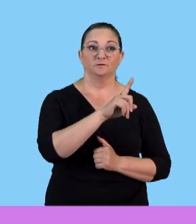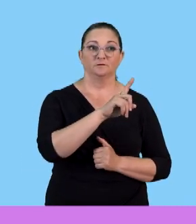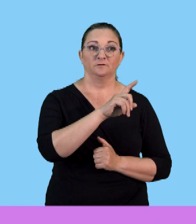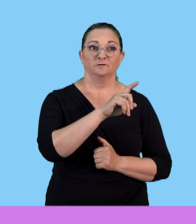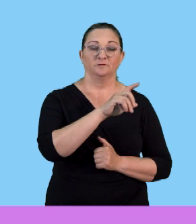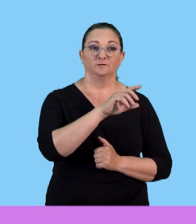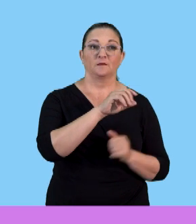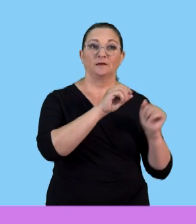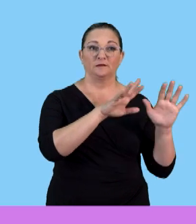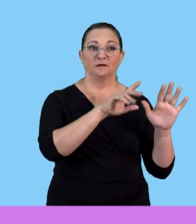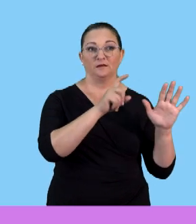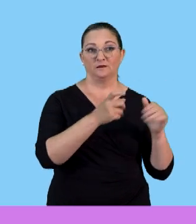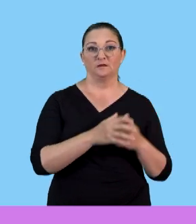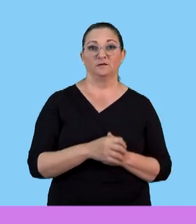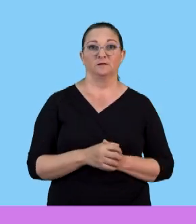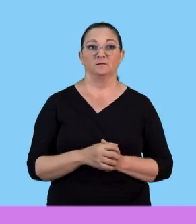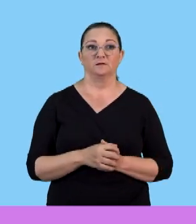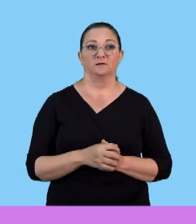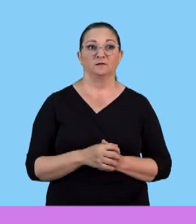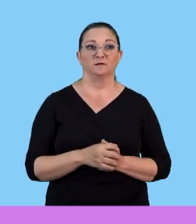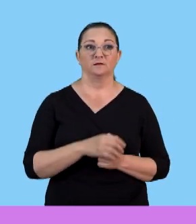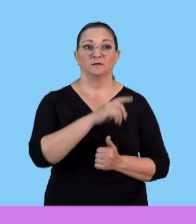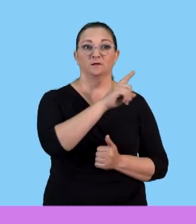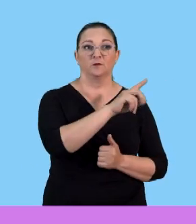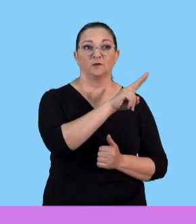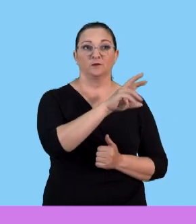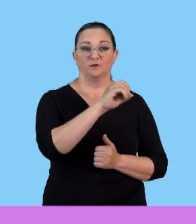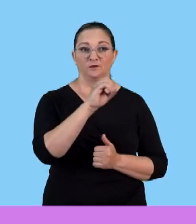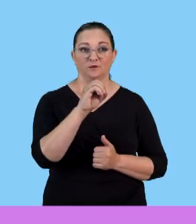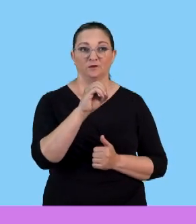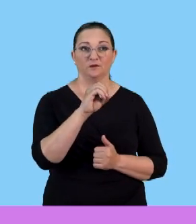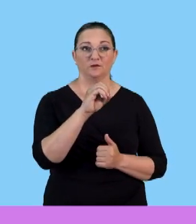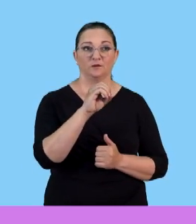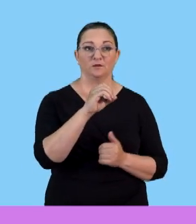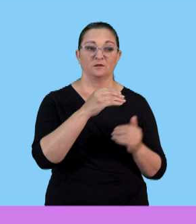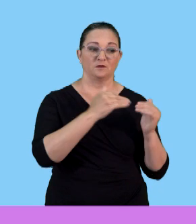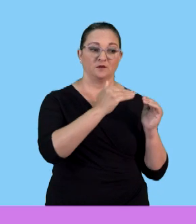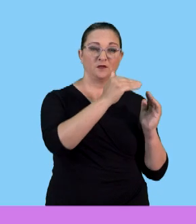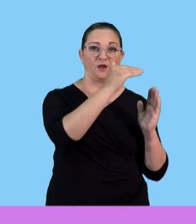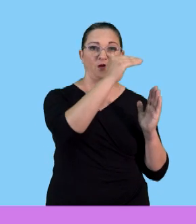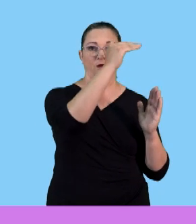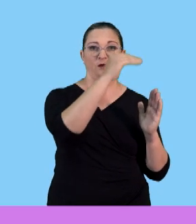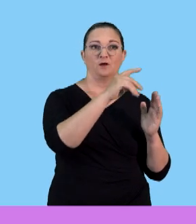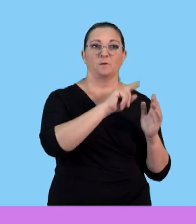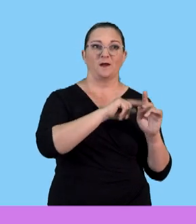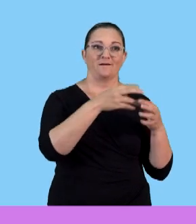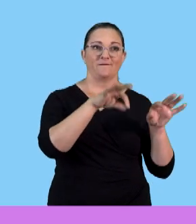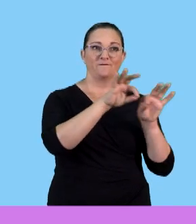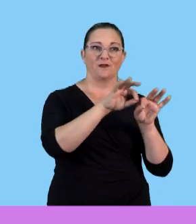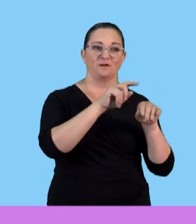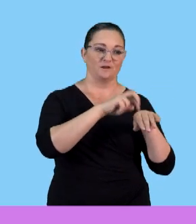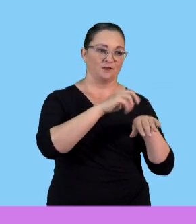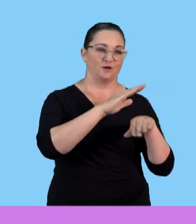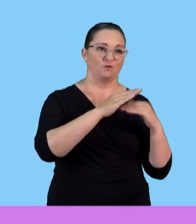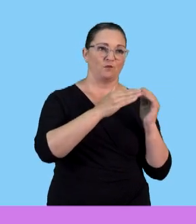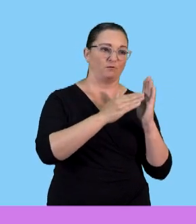1,000. So you can continue 1,200 up to your values, whereby